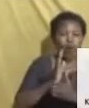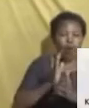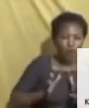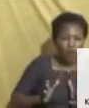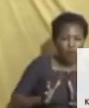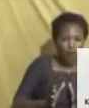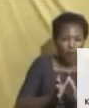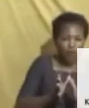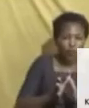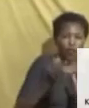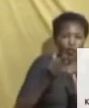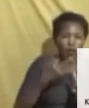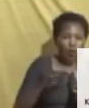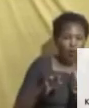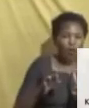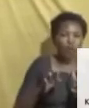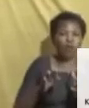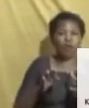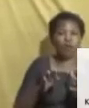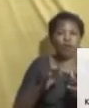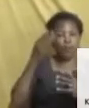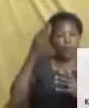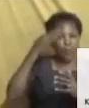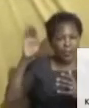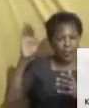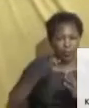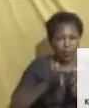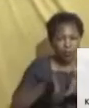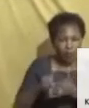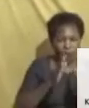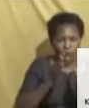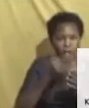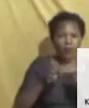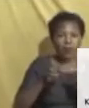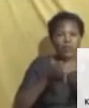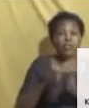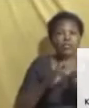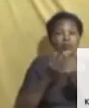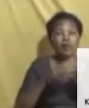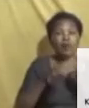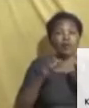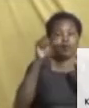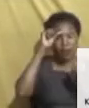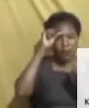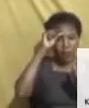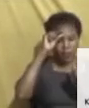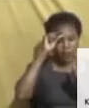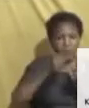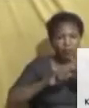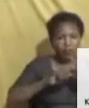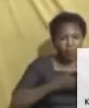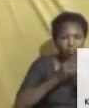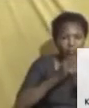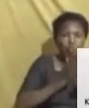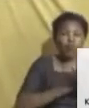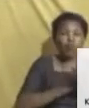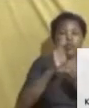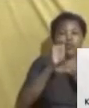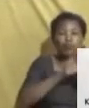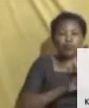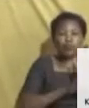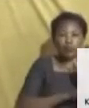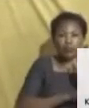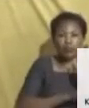republican presidential form of the system of government instituted by the constitution, namely